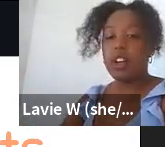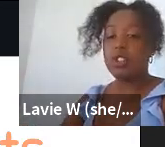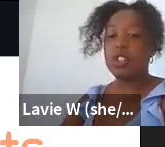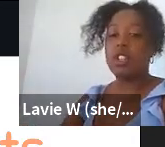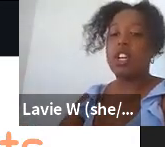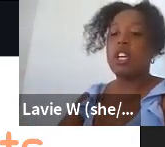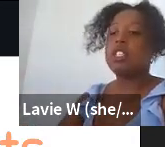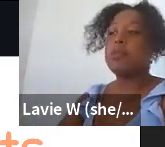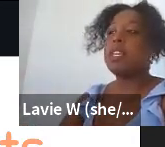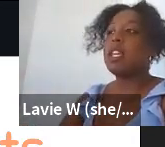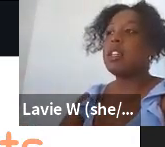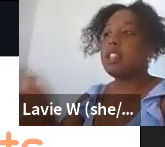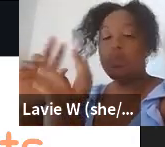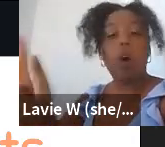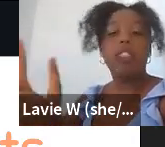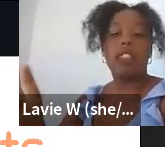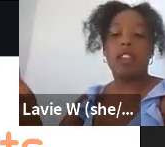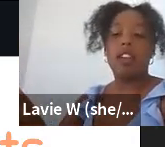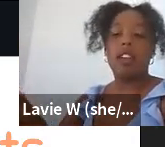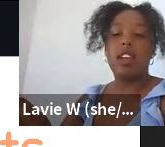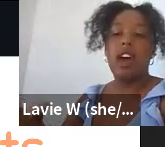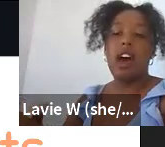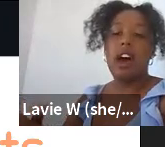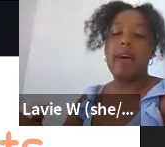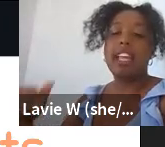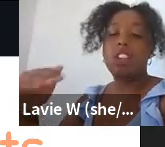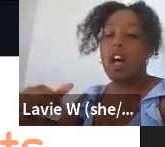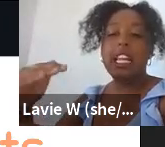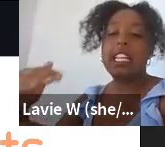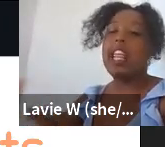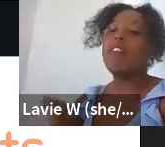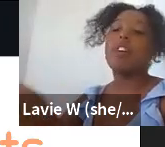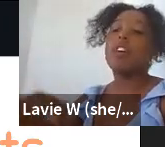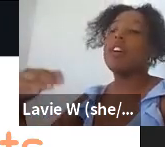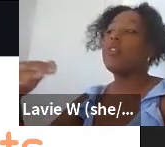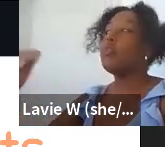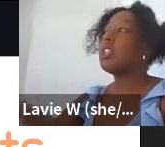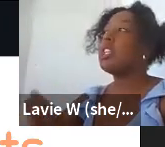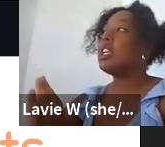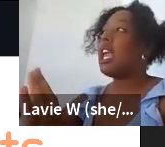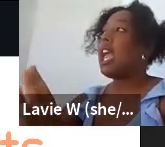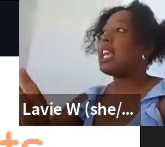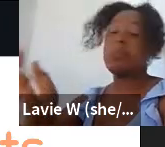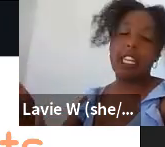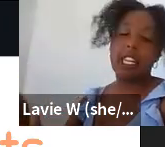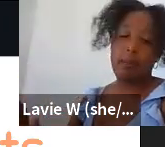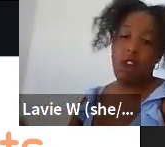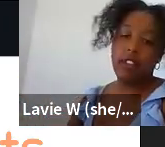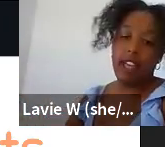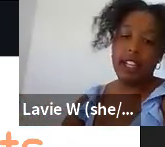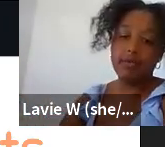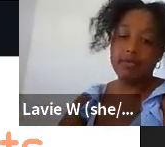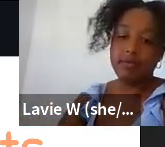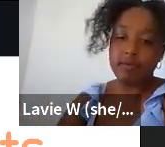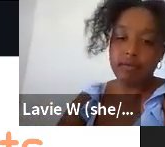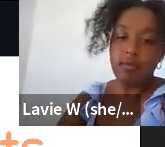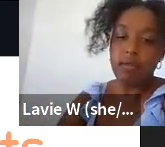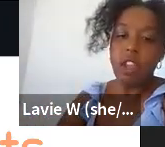European culture to be this one thing, and never really expanding beyond